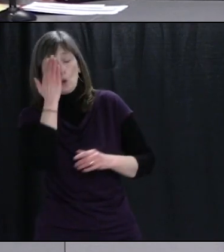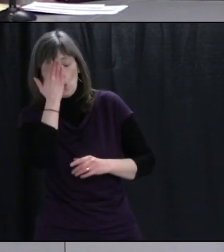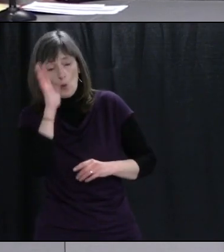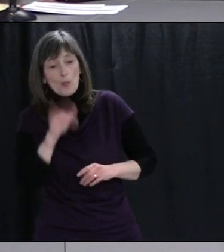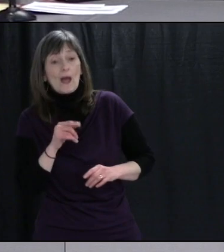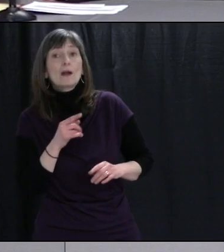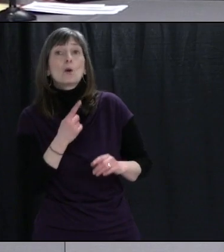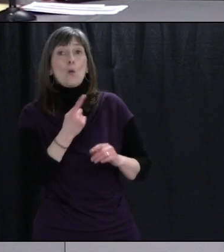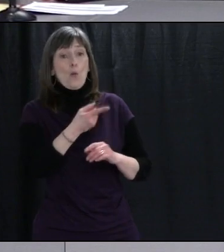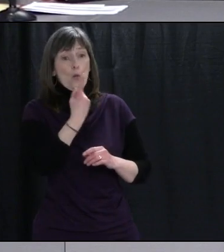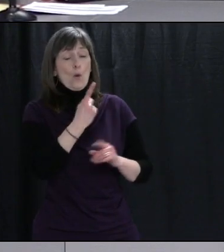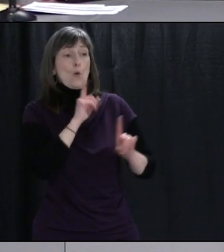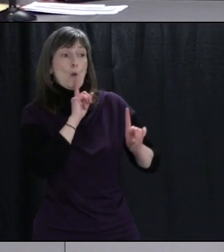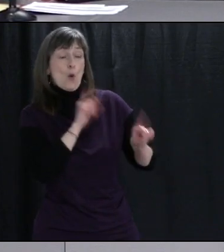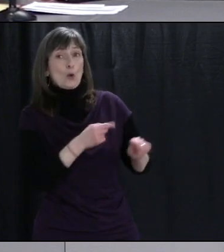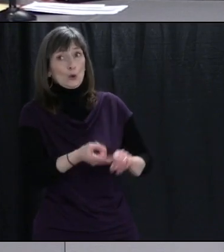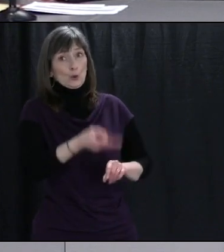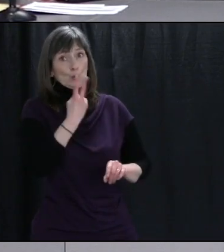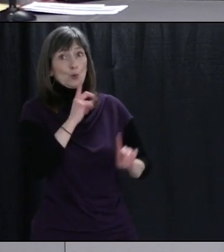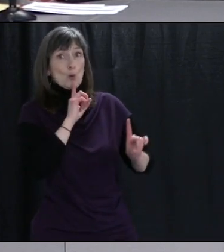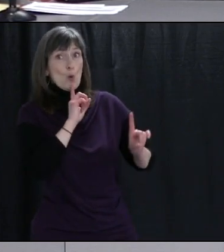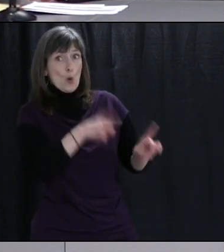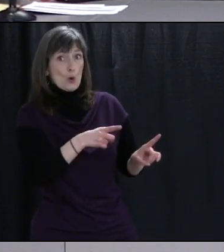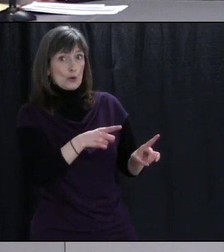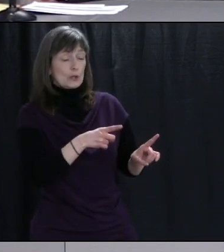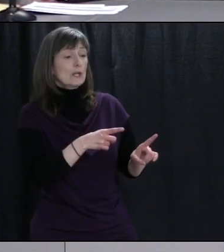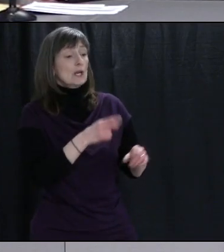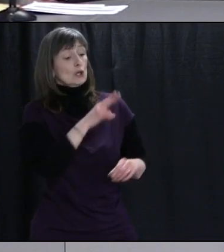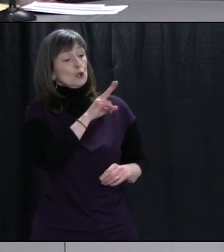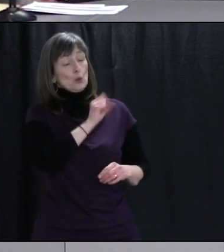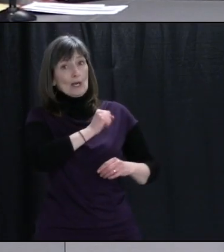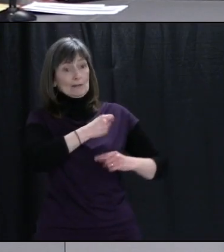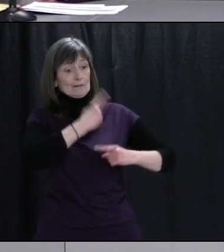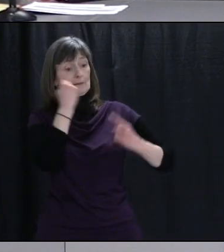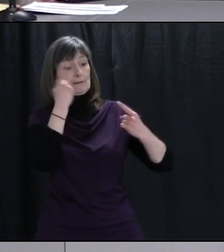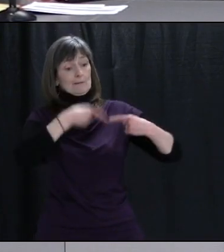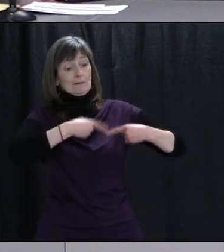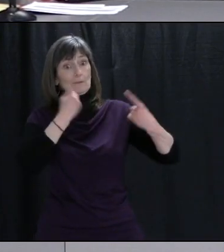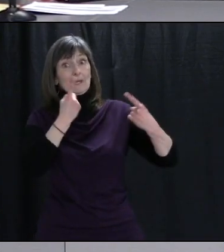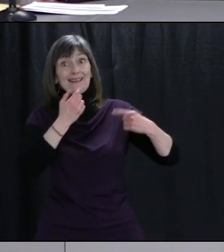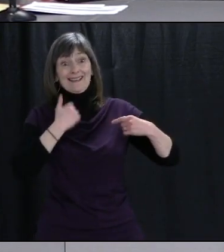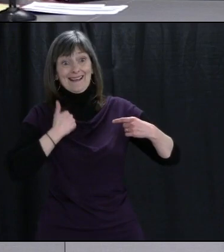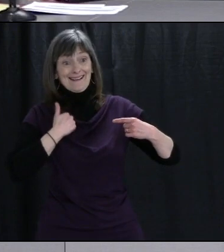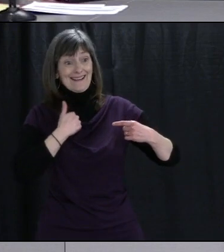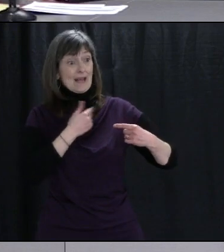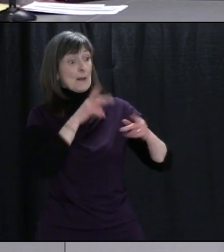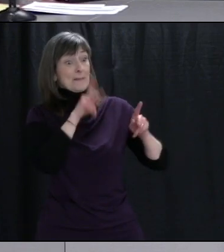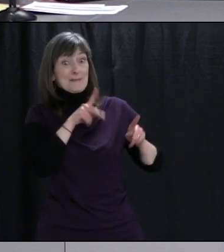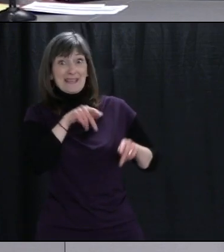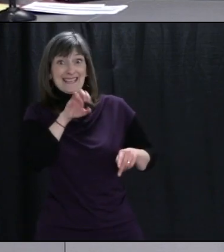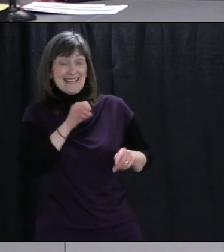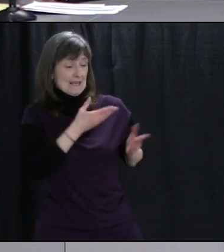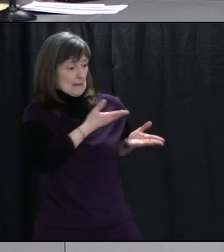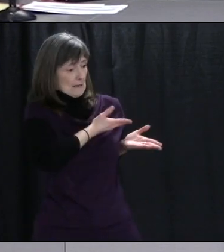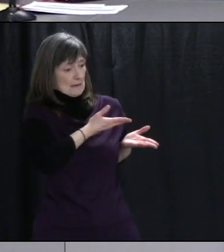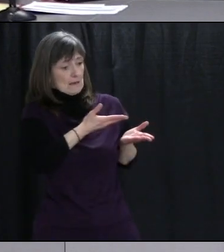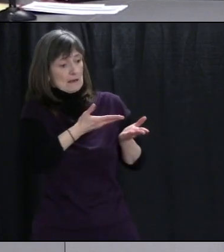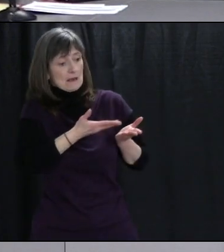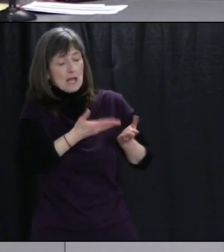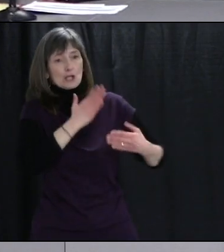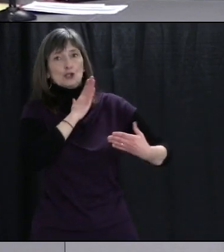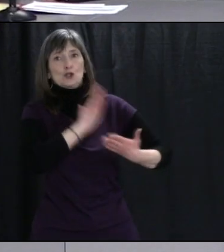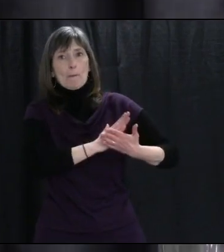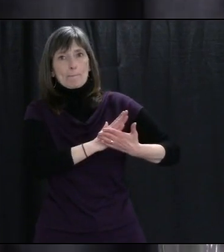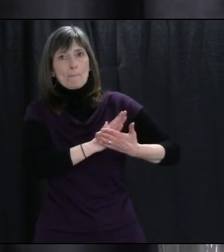Canada. You said Friday we had enough to get through a week to 10 days at current usage. Where does this put us now? We